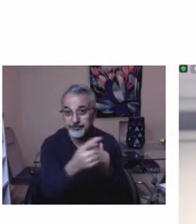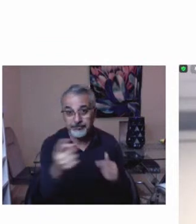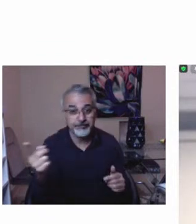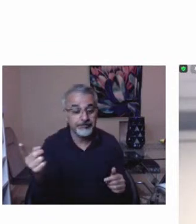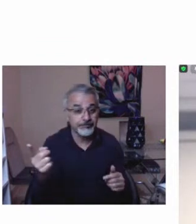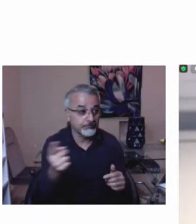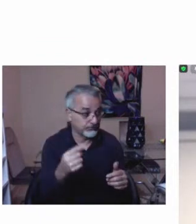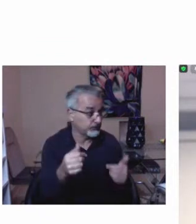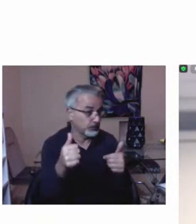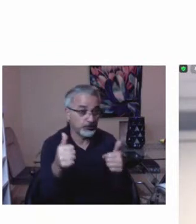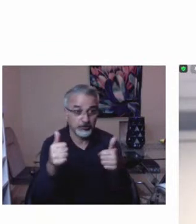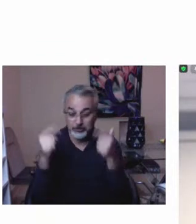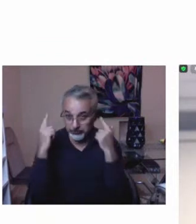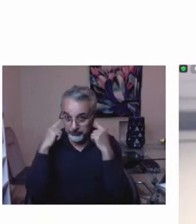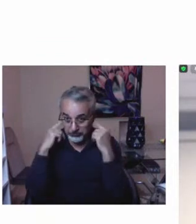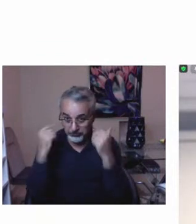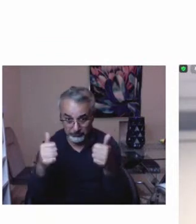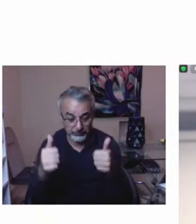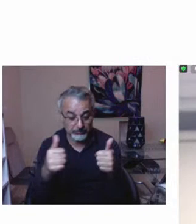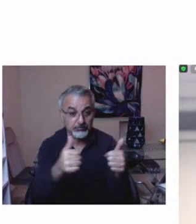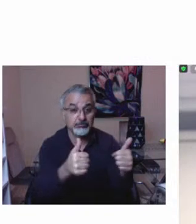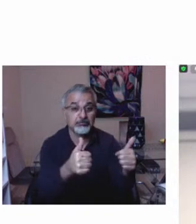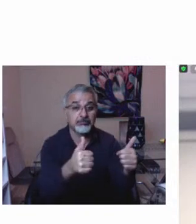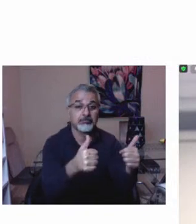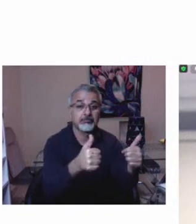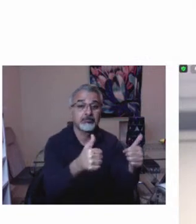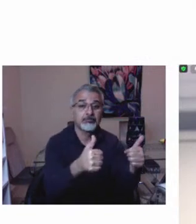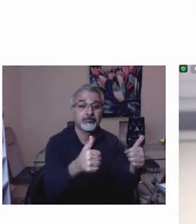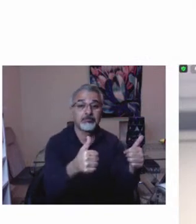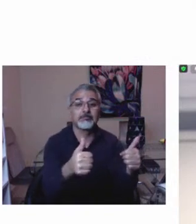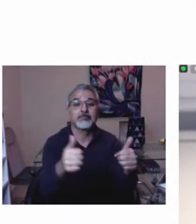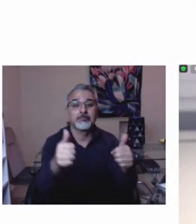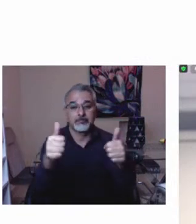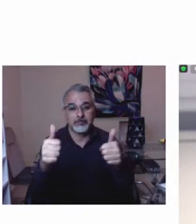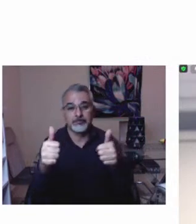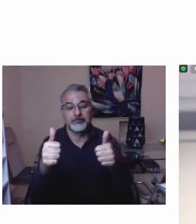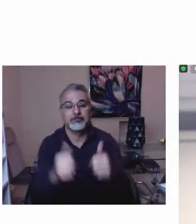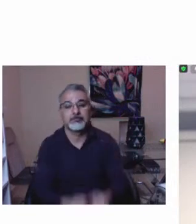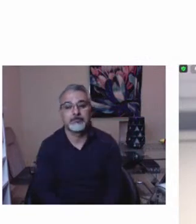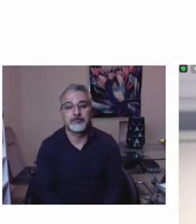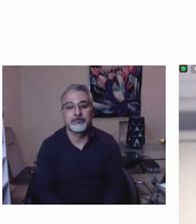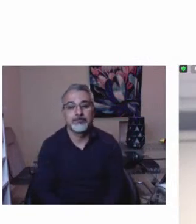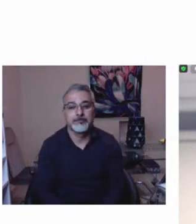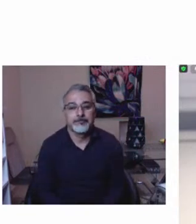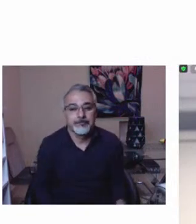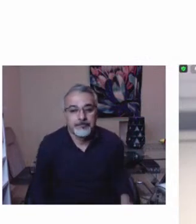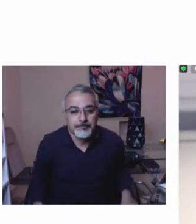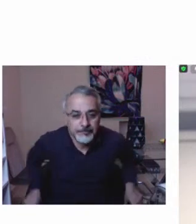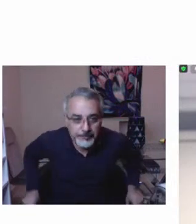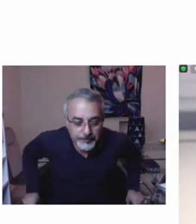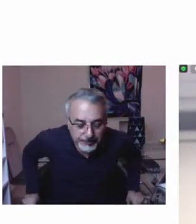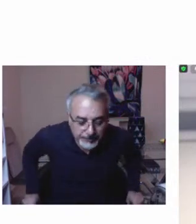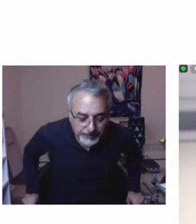Can you hear me? Yes, we can. Thank you. Okay.